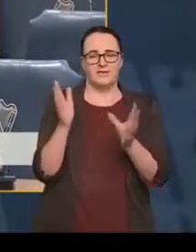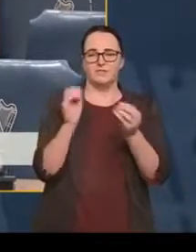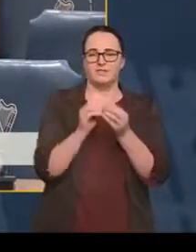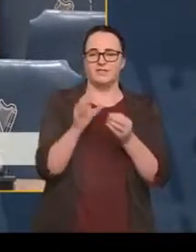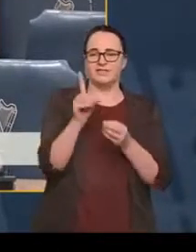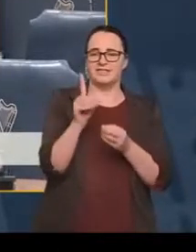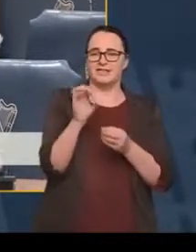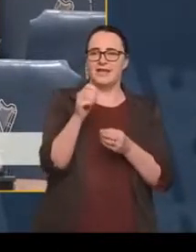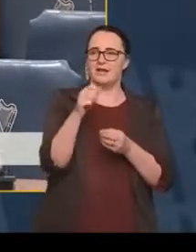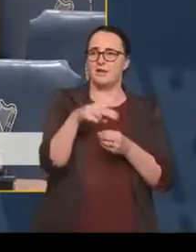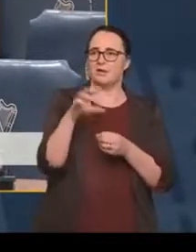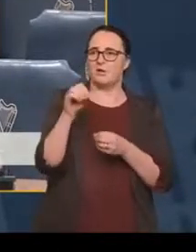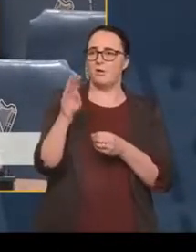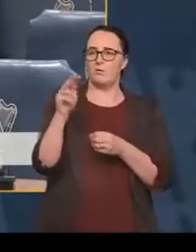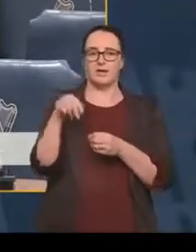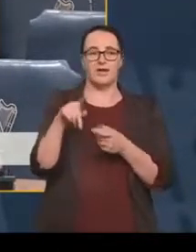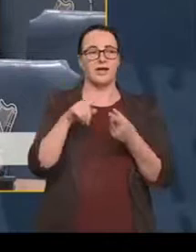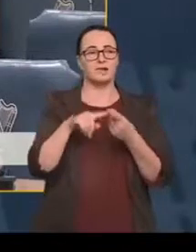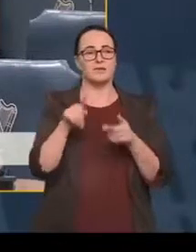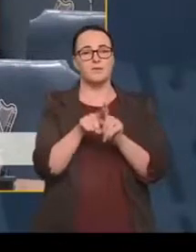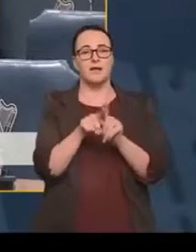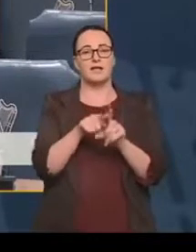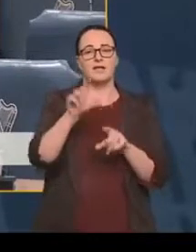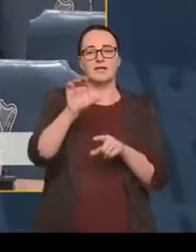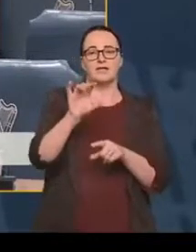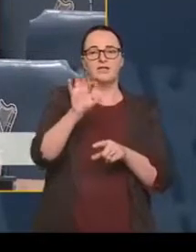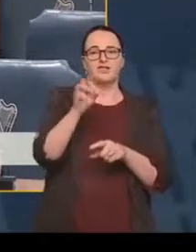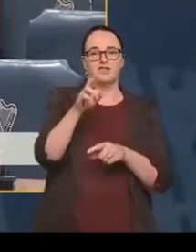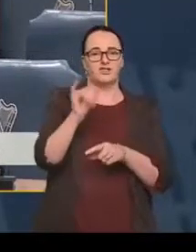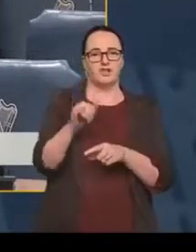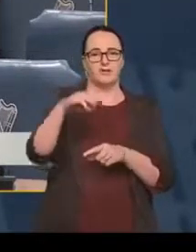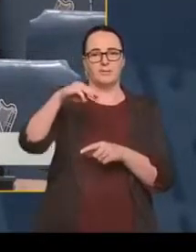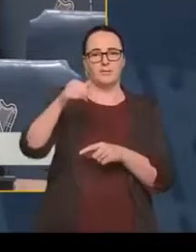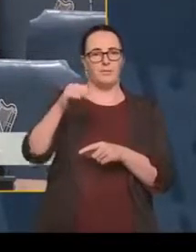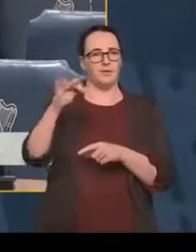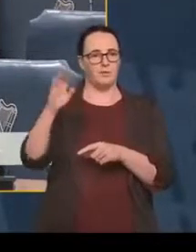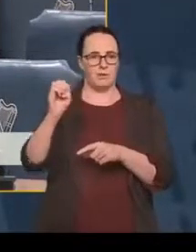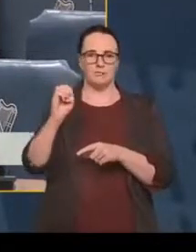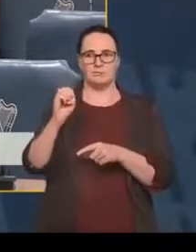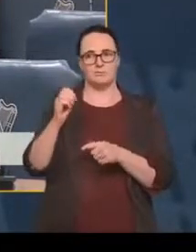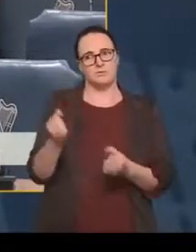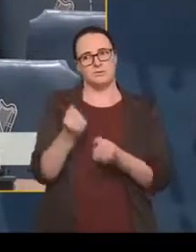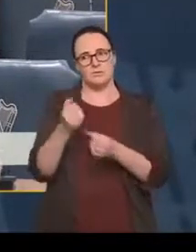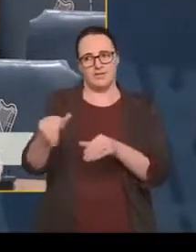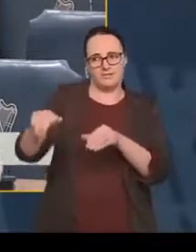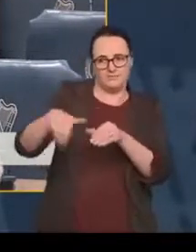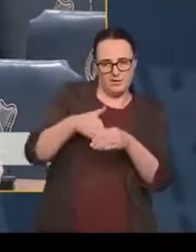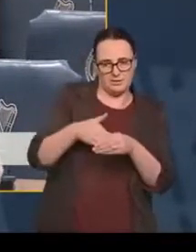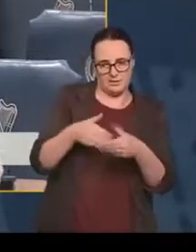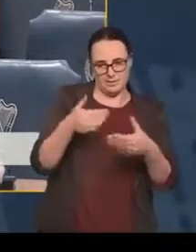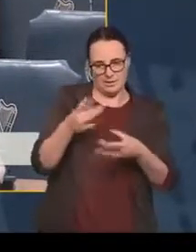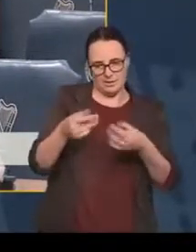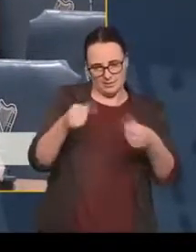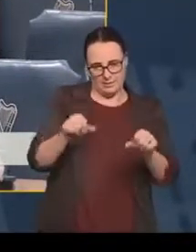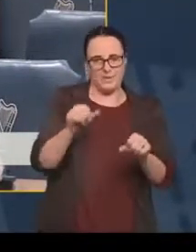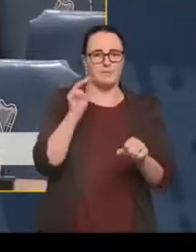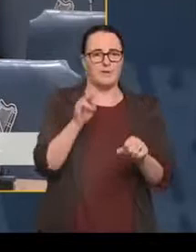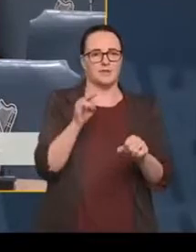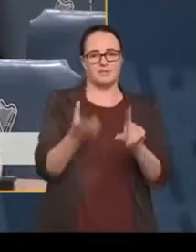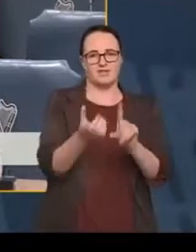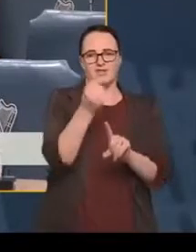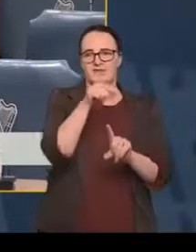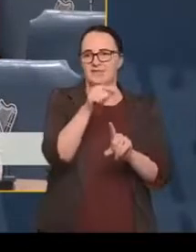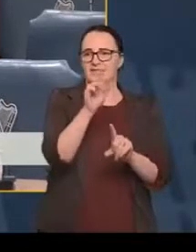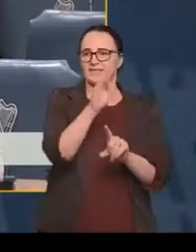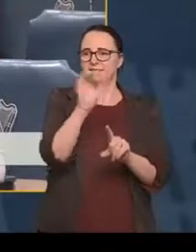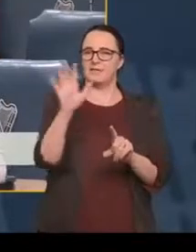mentioned Éireann O'Brien, but also in the gallery today, Jerry Maguire, who has also been pivotal in this bill coming to a final